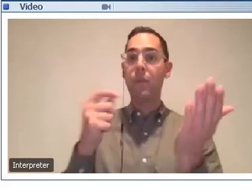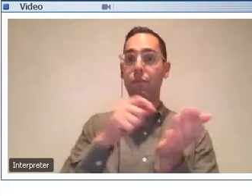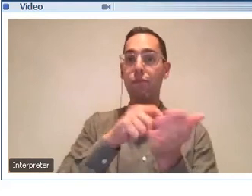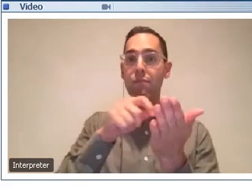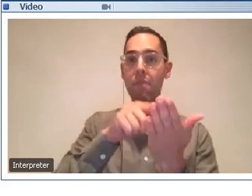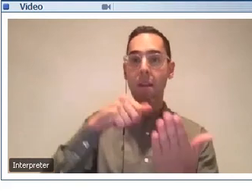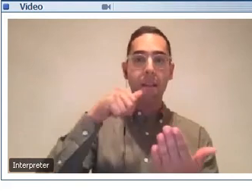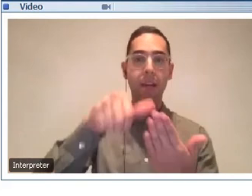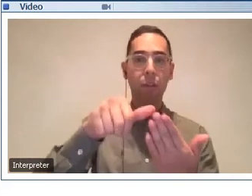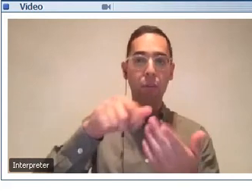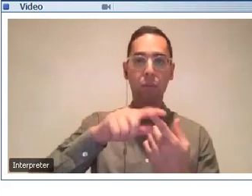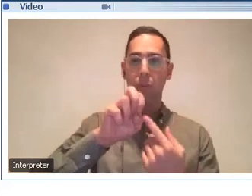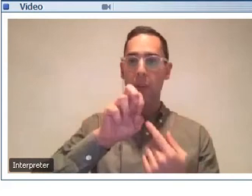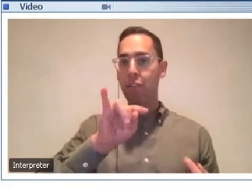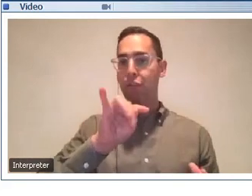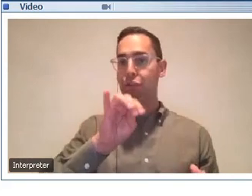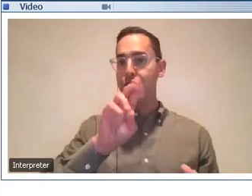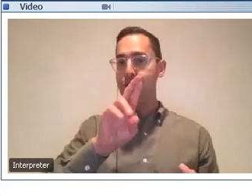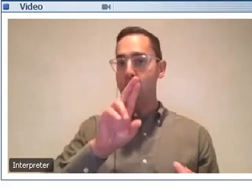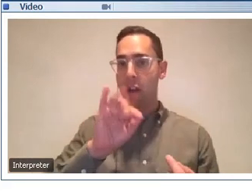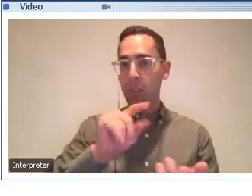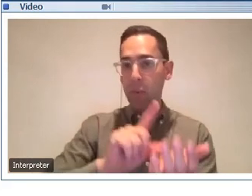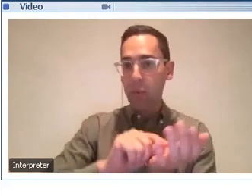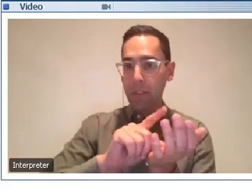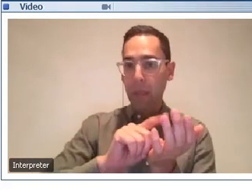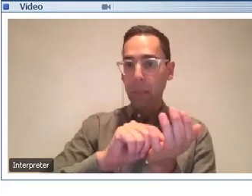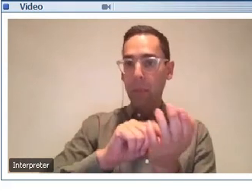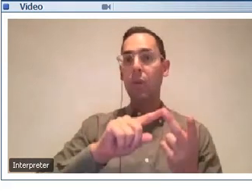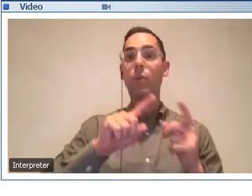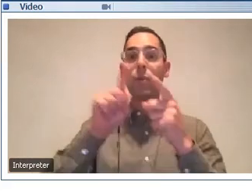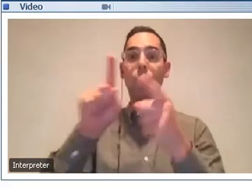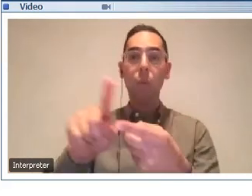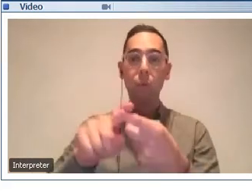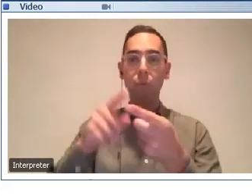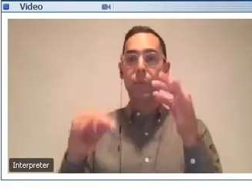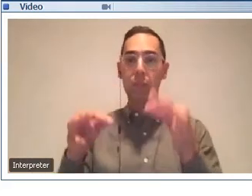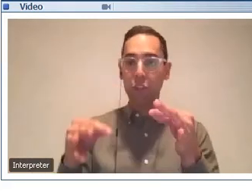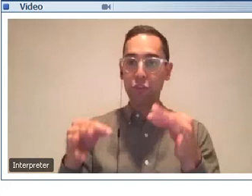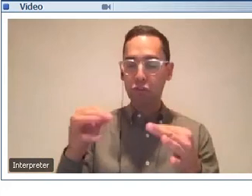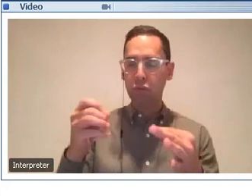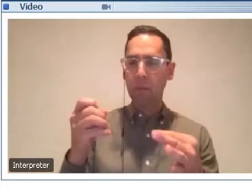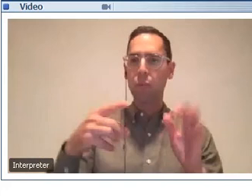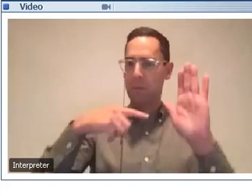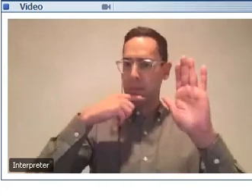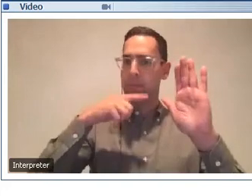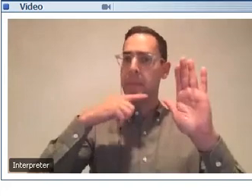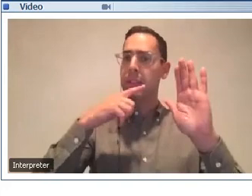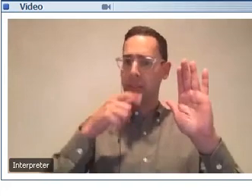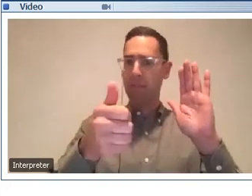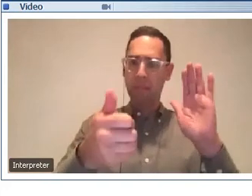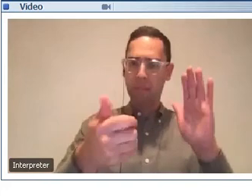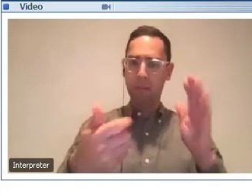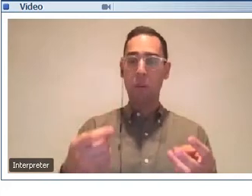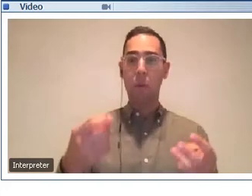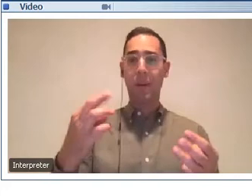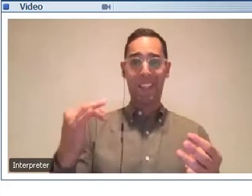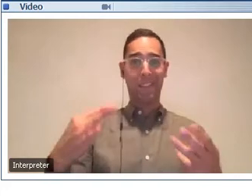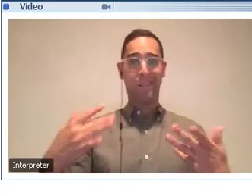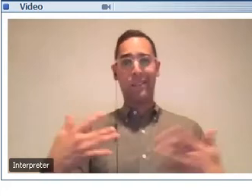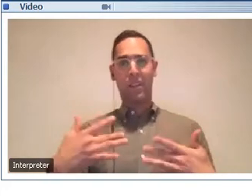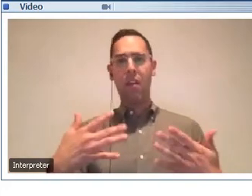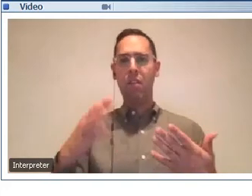hearing, or if that's intimidating, sending written testimony to a hearing, contacting legislators, those kinds of